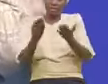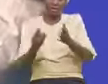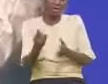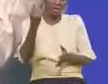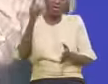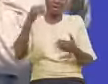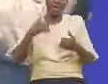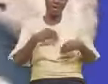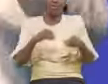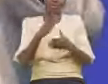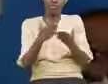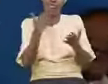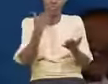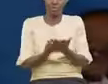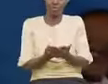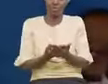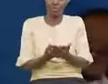Ewonu nyu ade